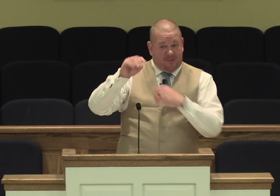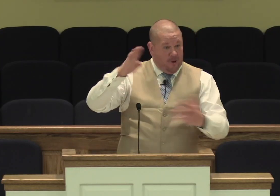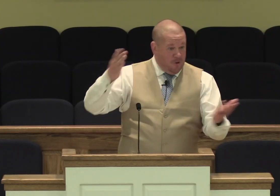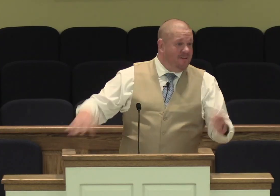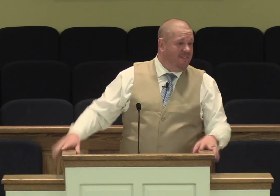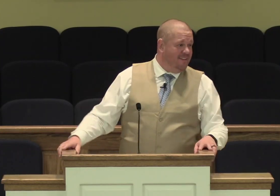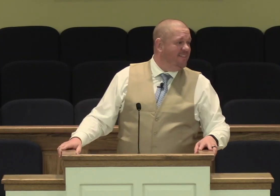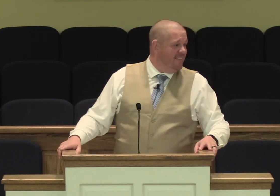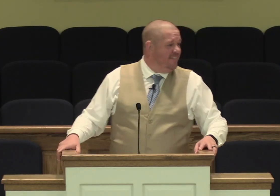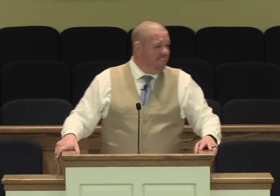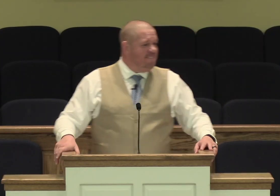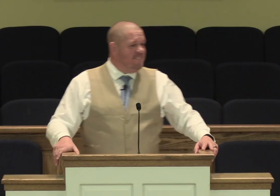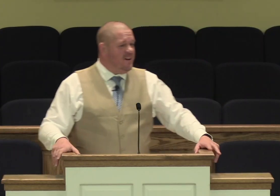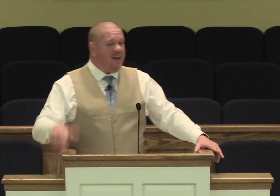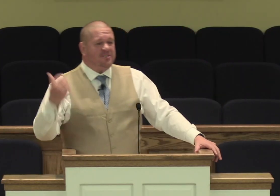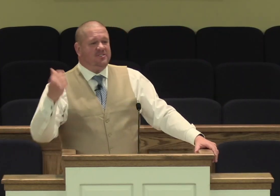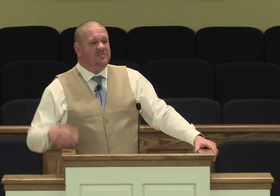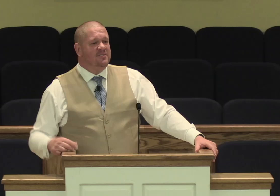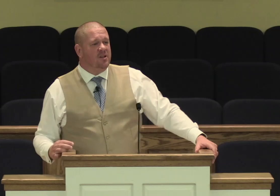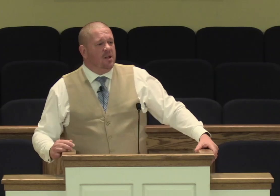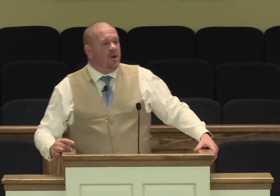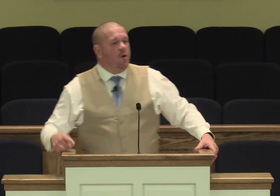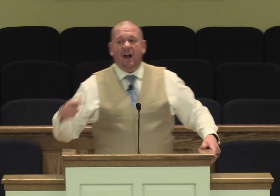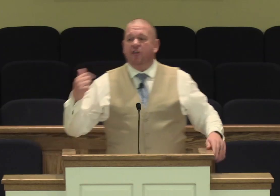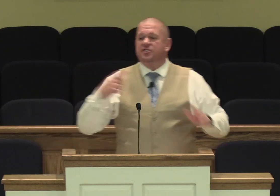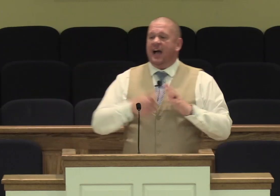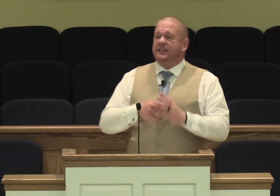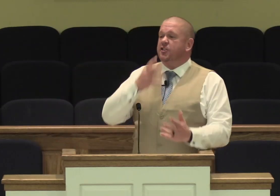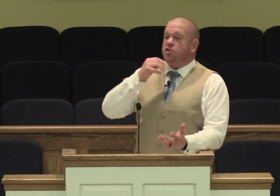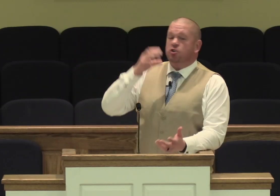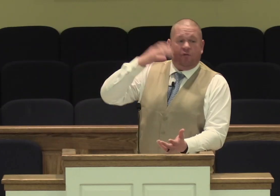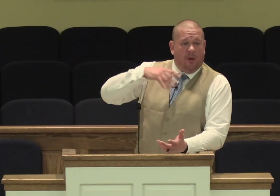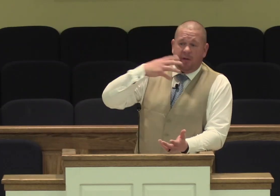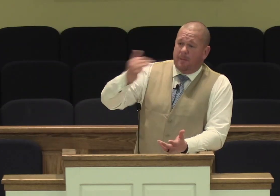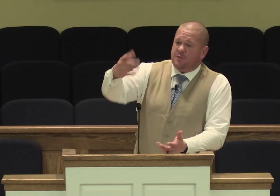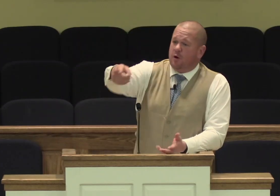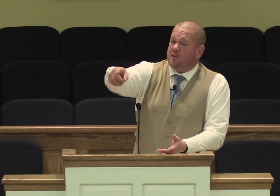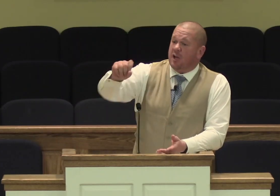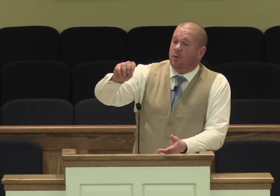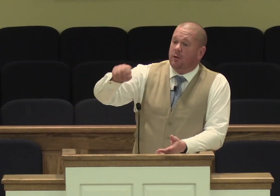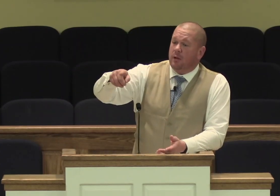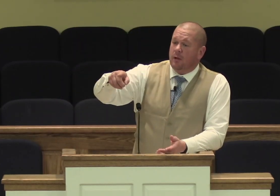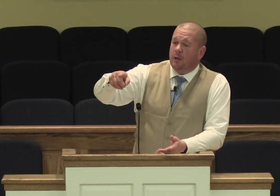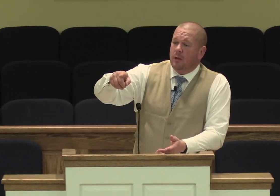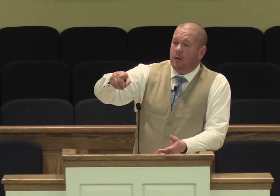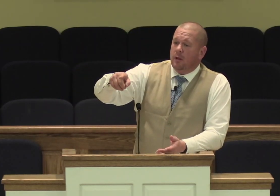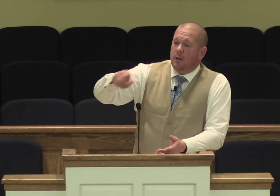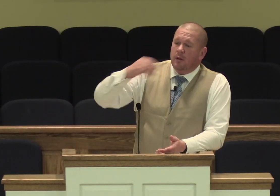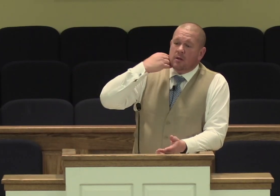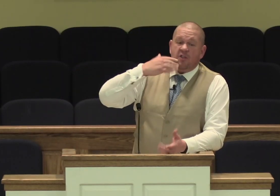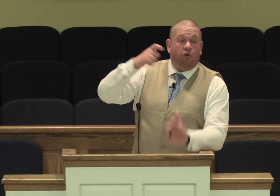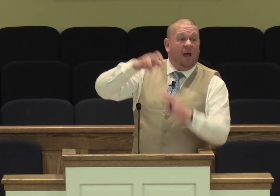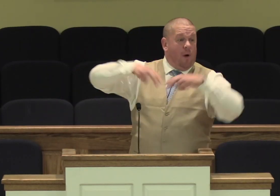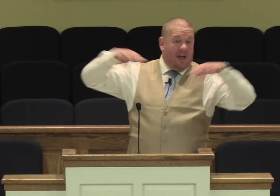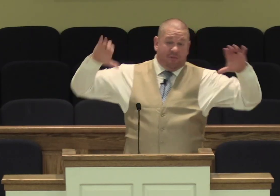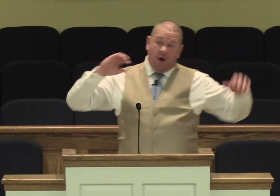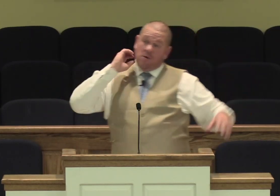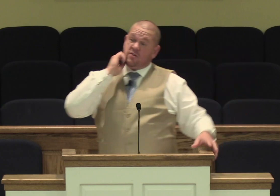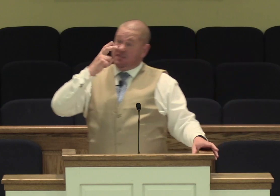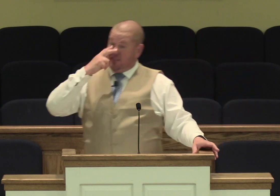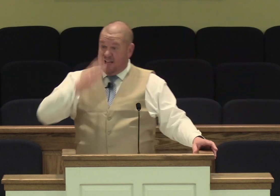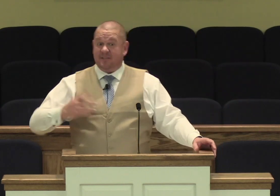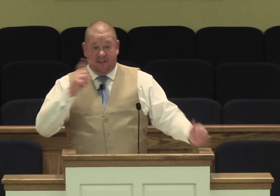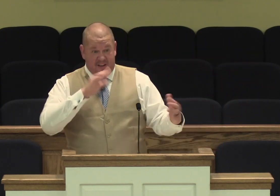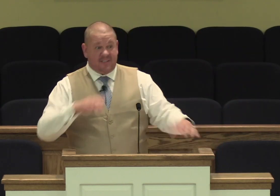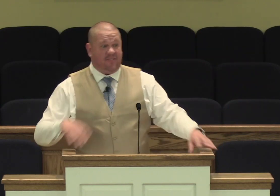The empty tomb. What else? What about other signs that the Jews look for, like we talked about this morning, Brother Stone? The great white throne.